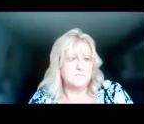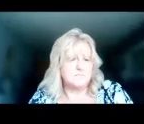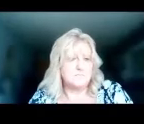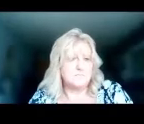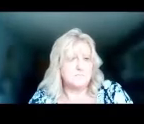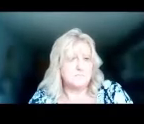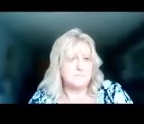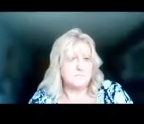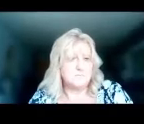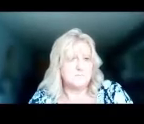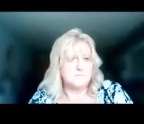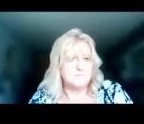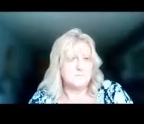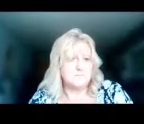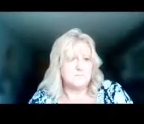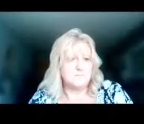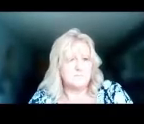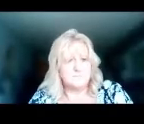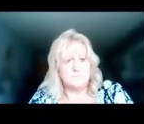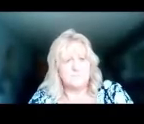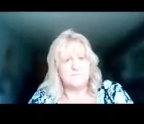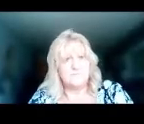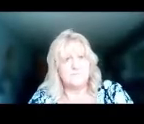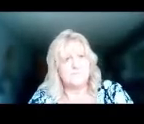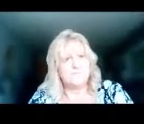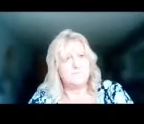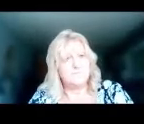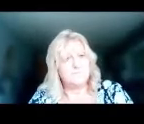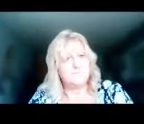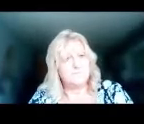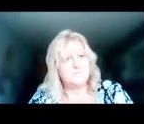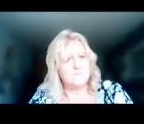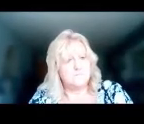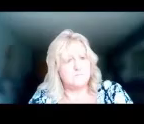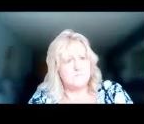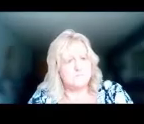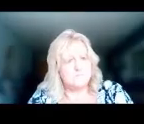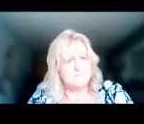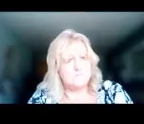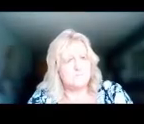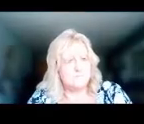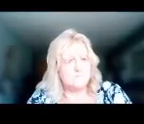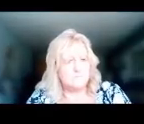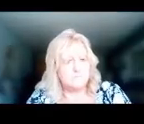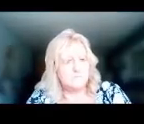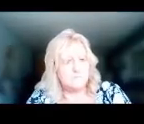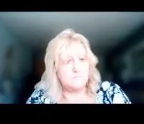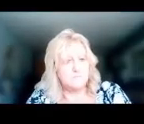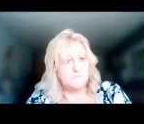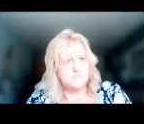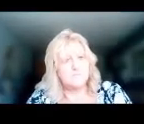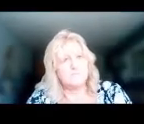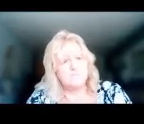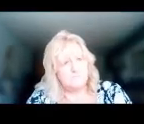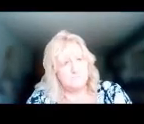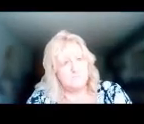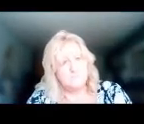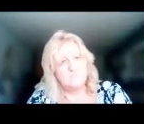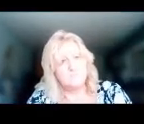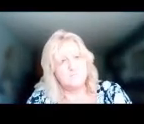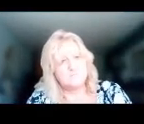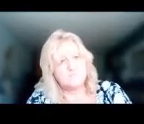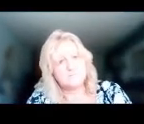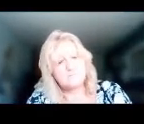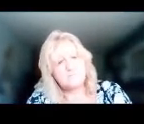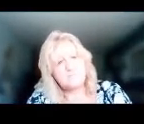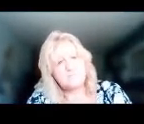put if they just want to call one person, I can put that person on the front screen. So it depends on what people are trying